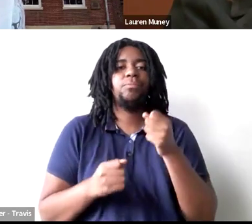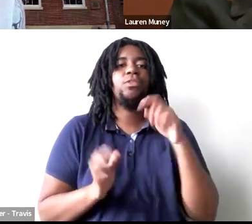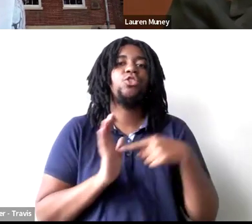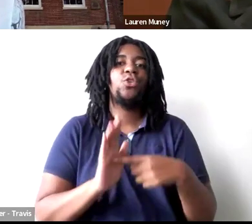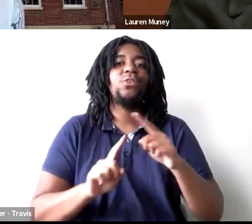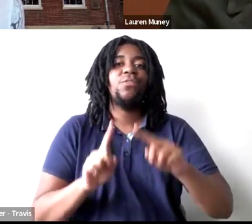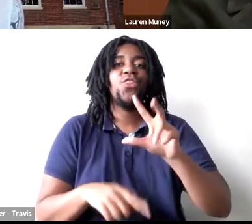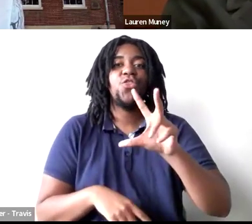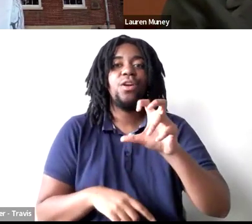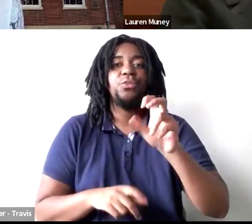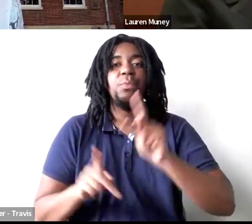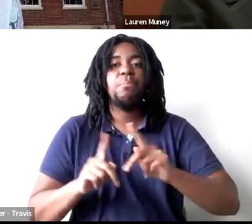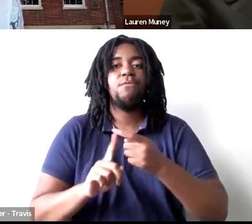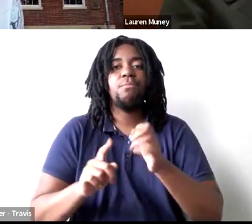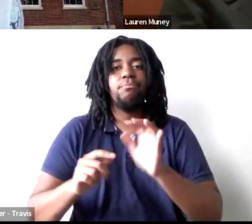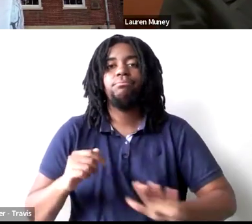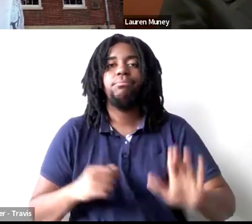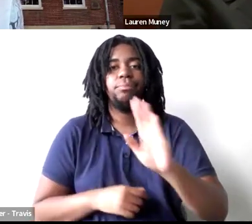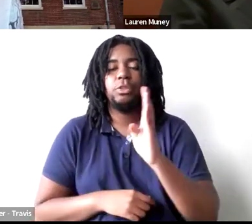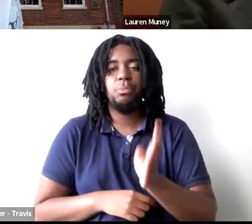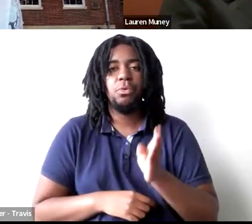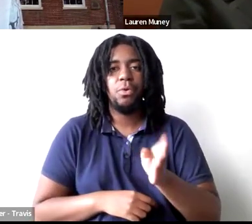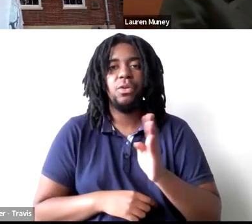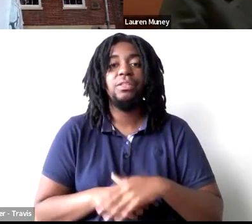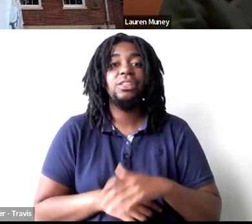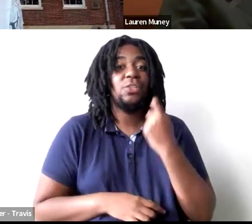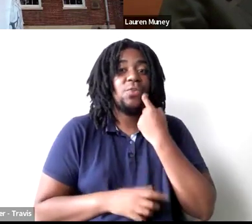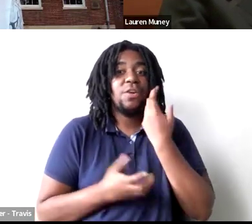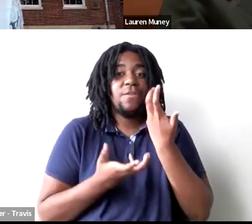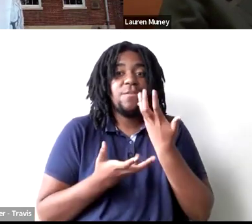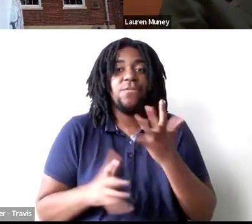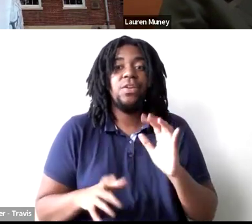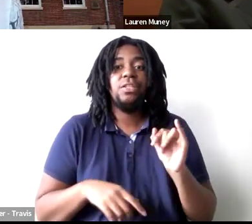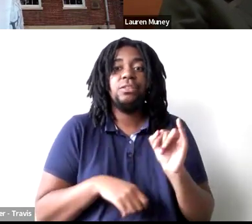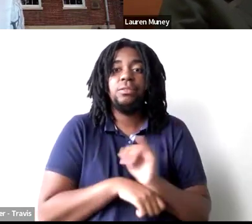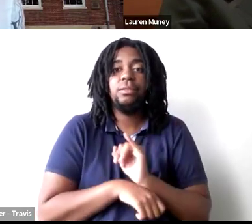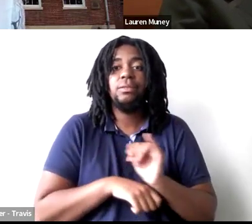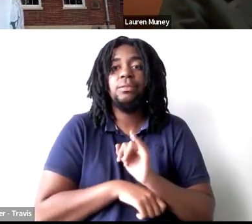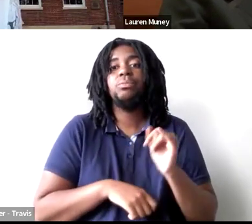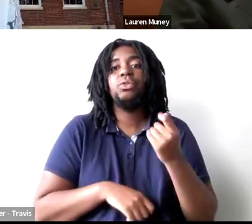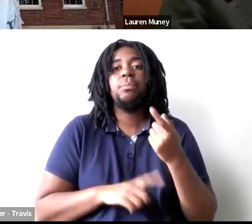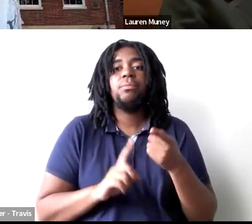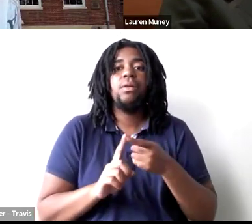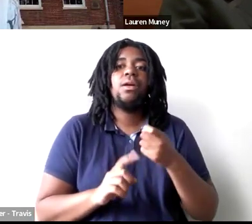She recently completed a research fellowship in experimental archaeology at Colonial Williamsburg,